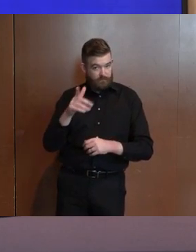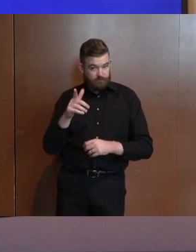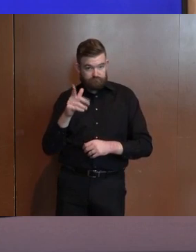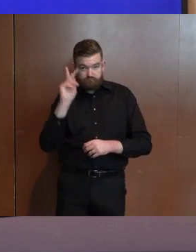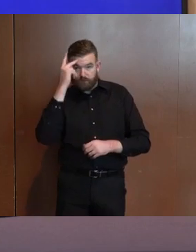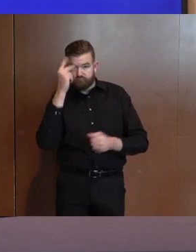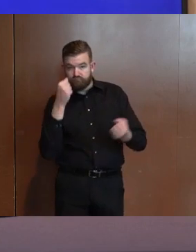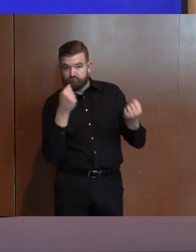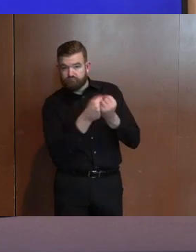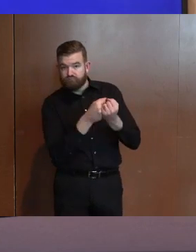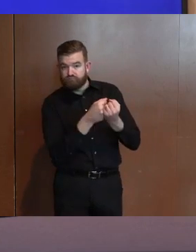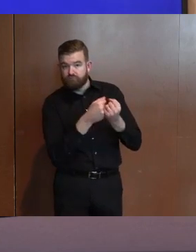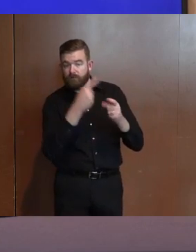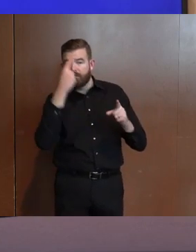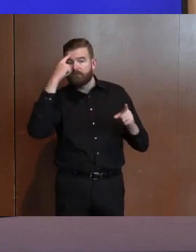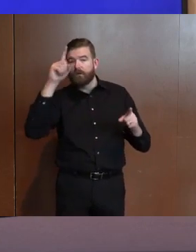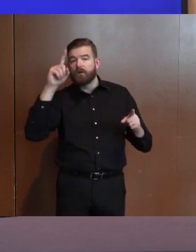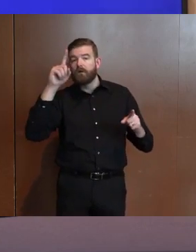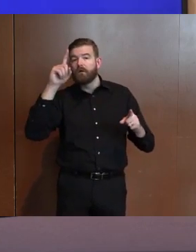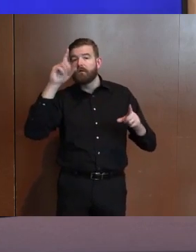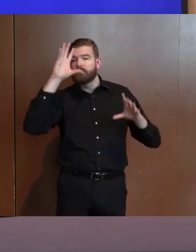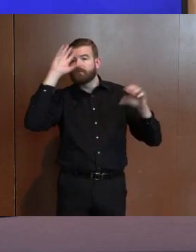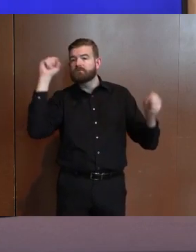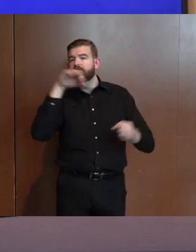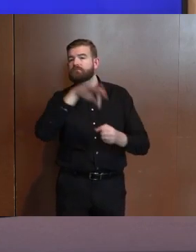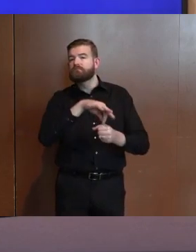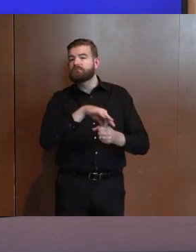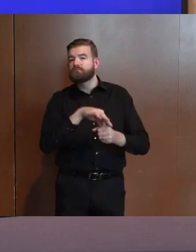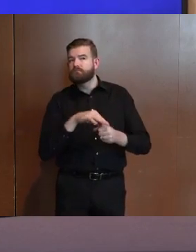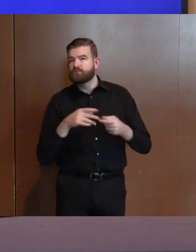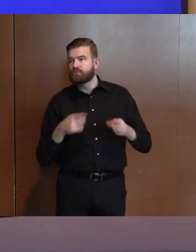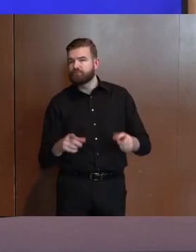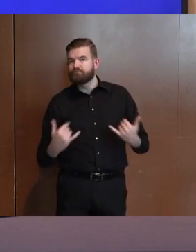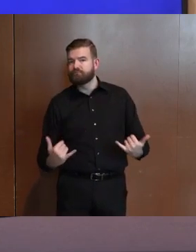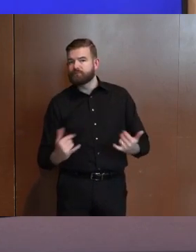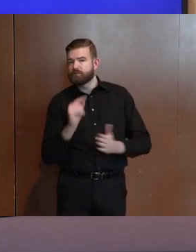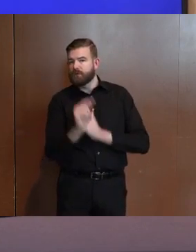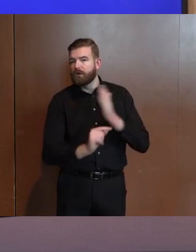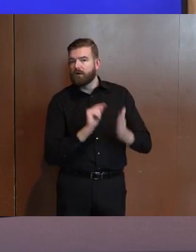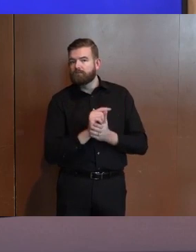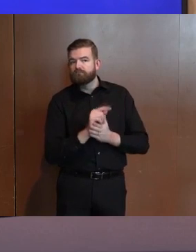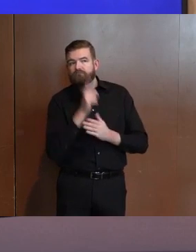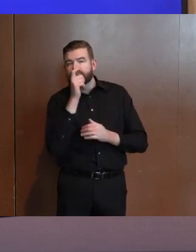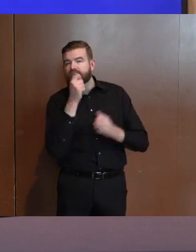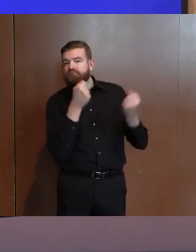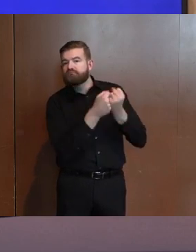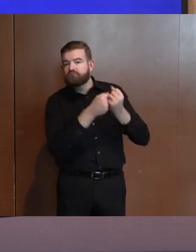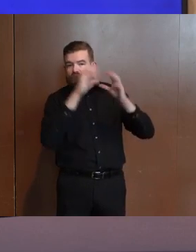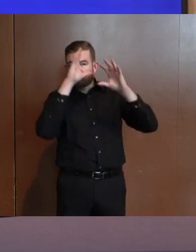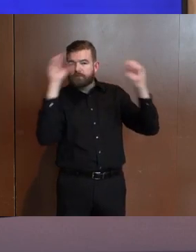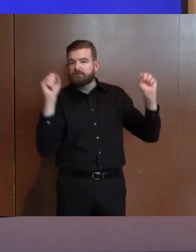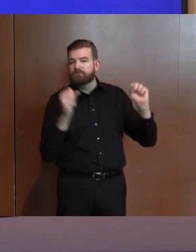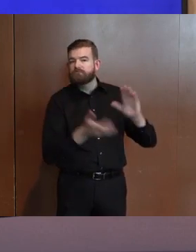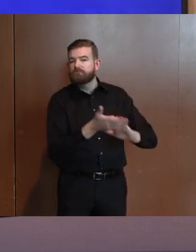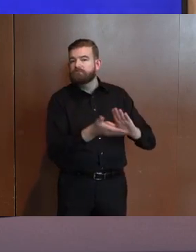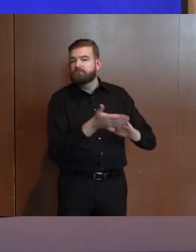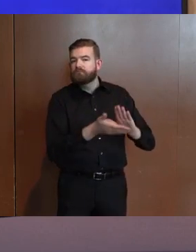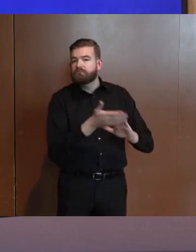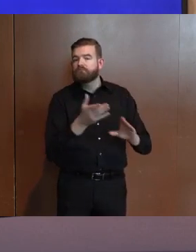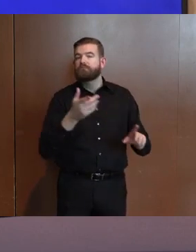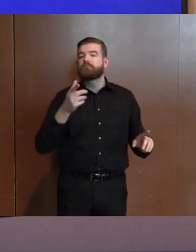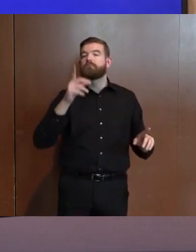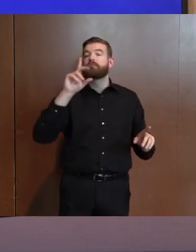we're in the crisis? And then lastly, should the Democratic National Committee make contingencies for its